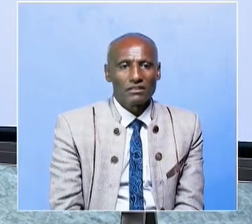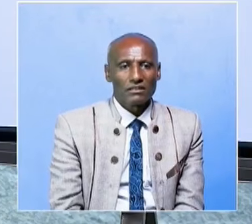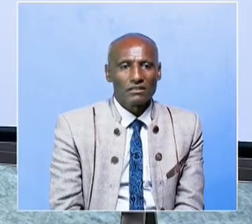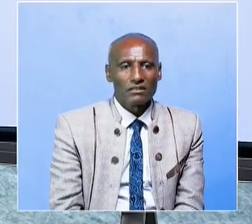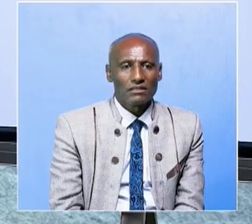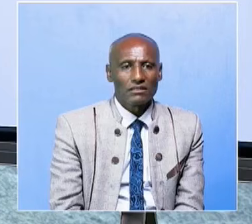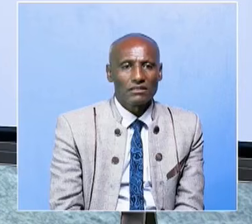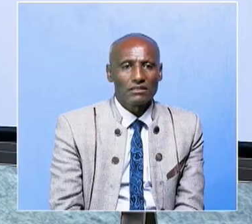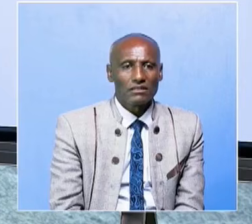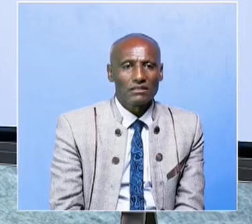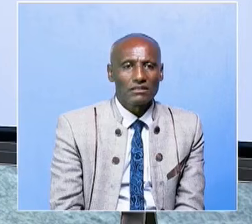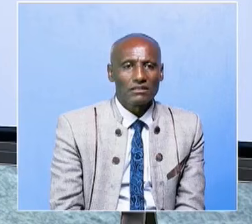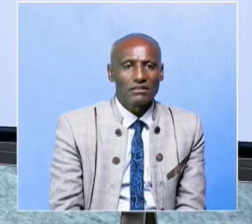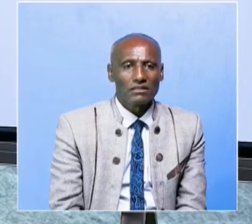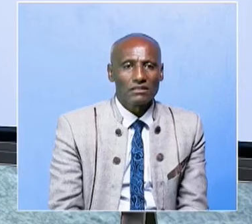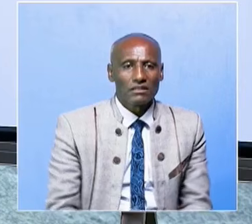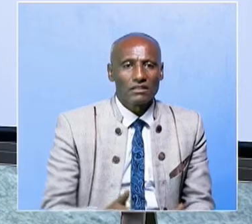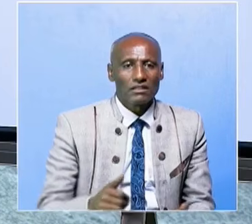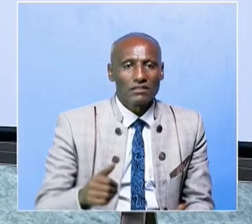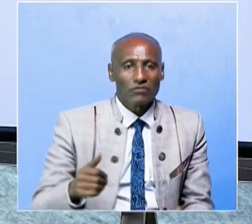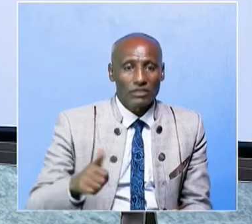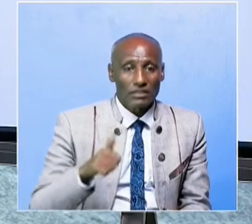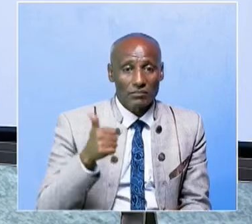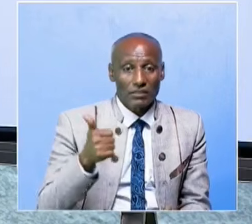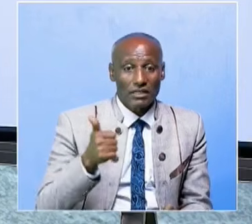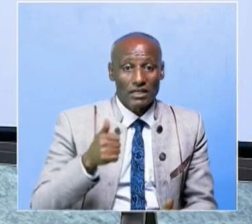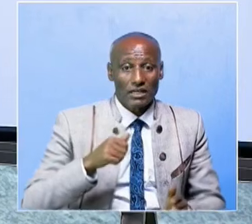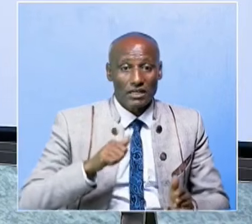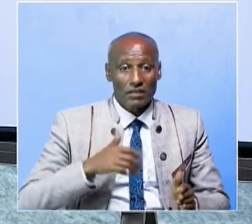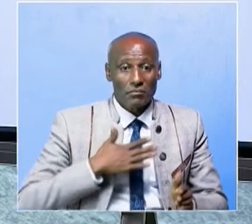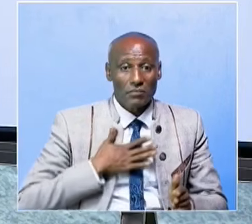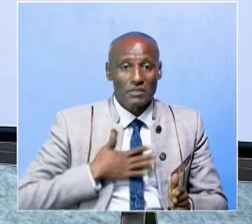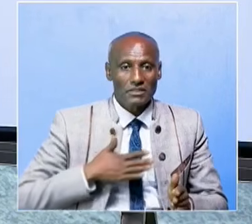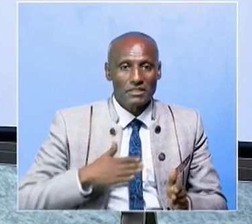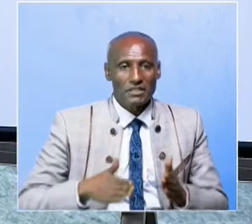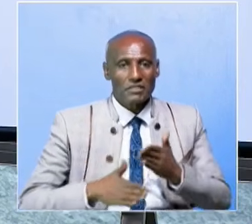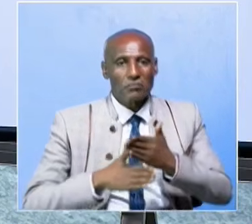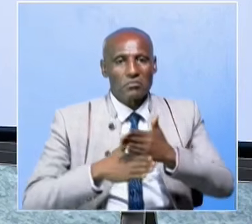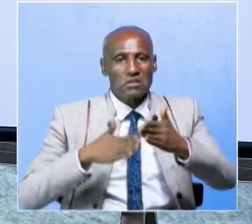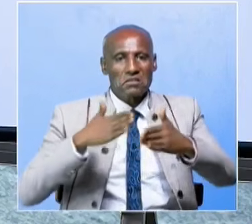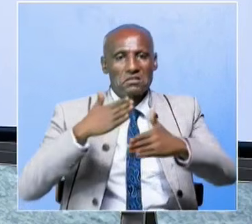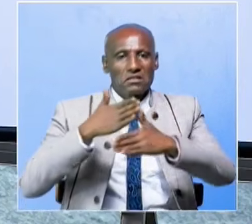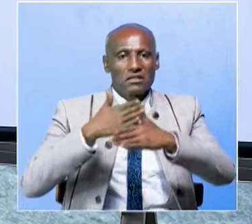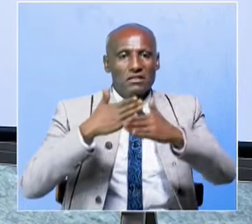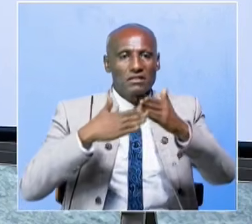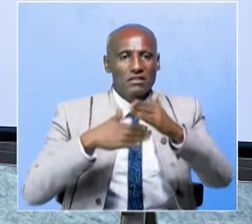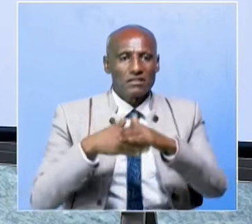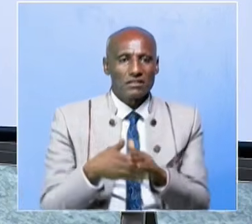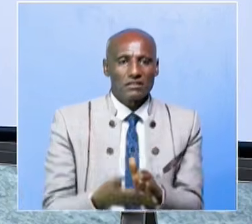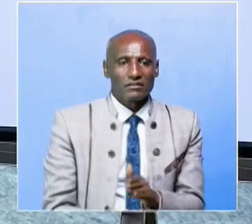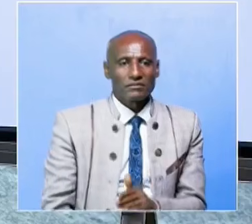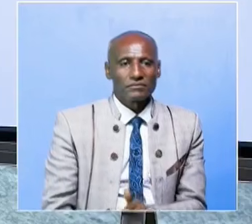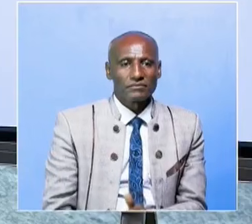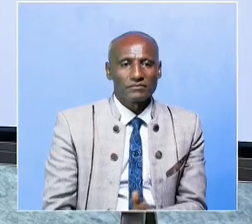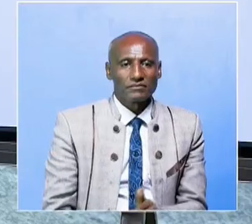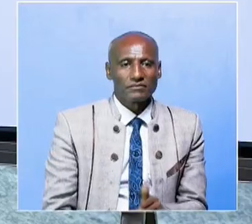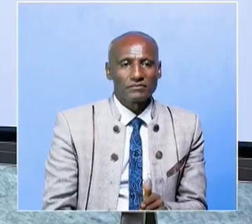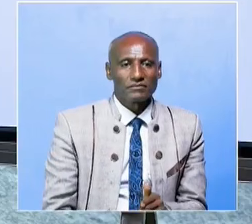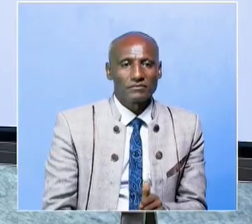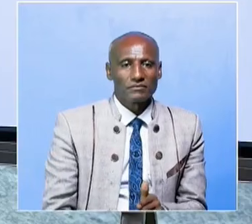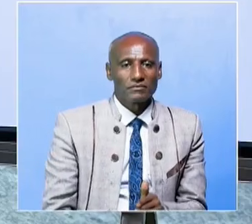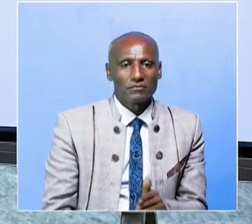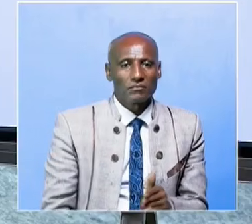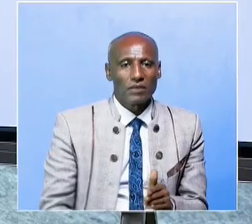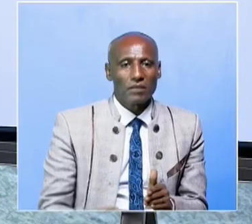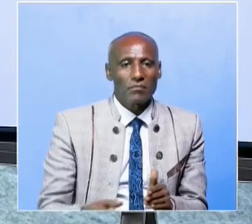let's say a person is building something, let's say a building. So if a person is building a